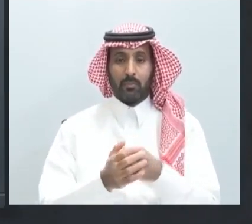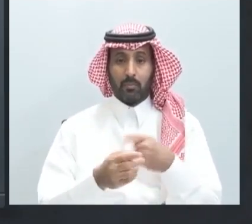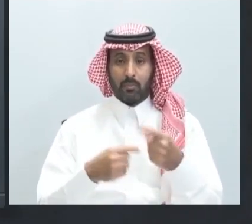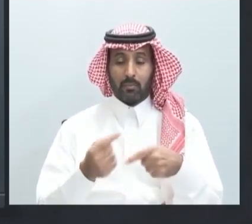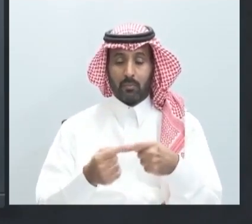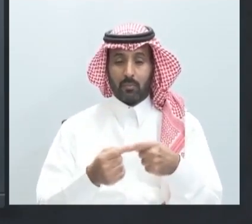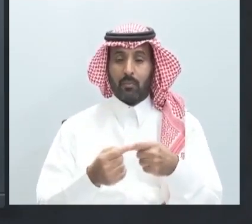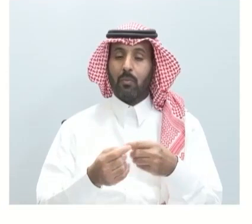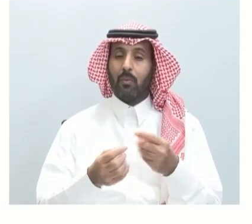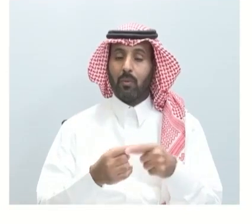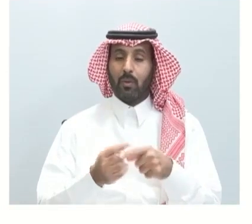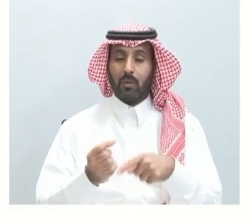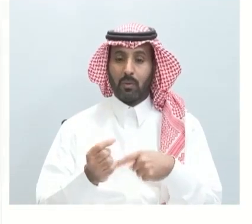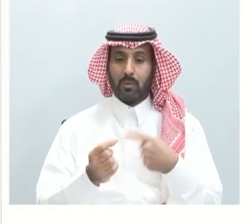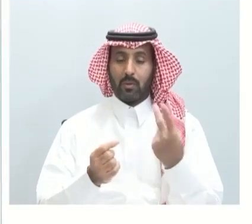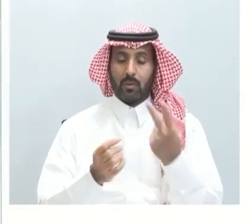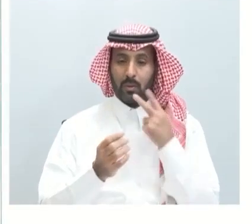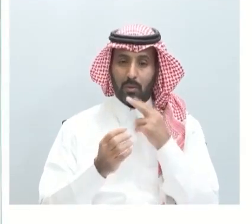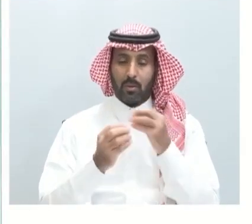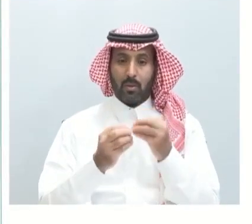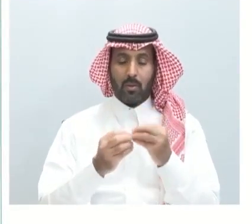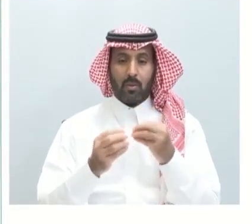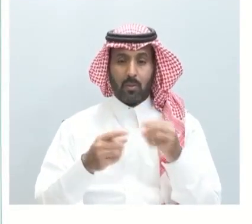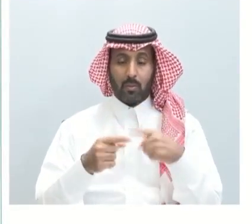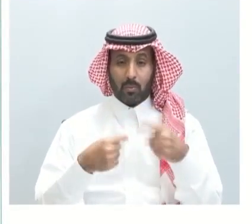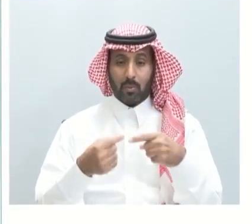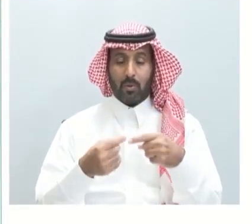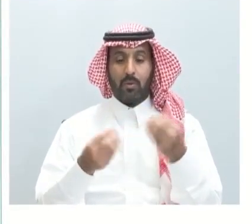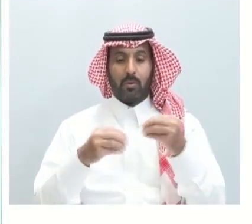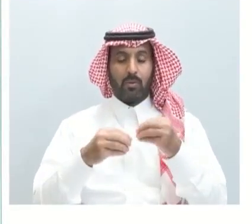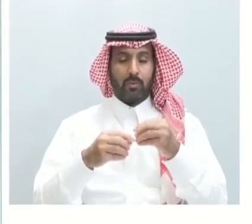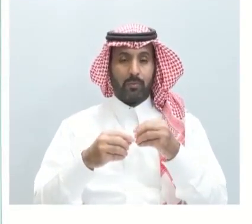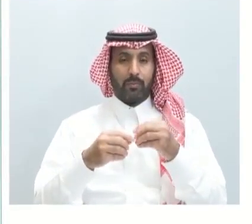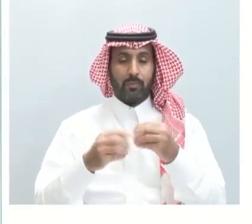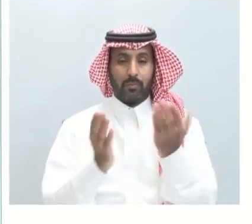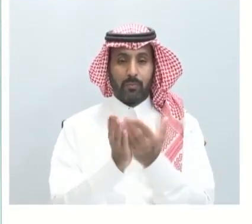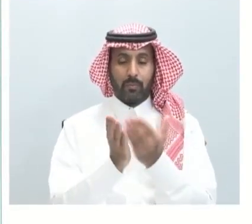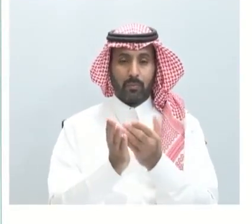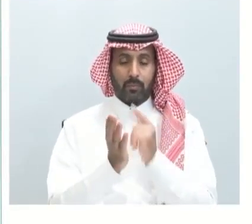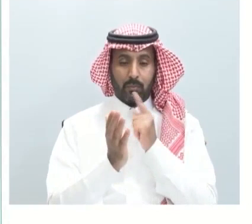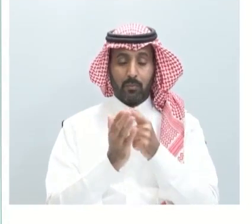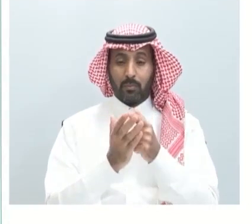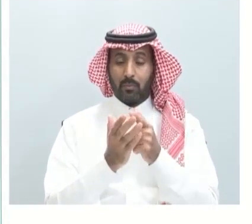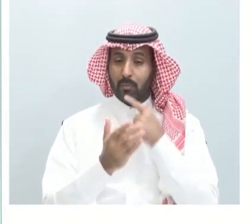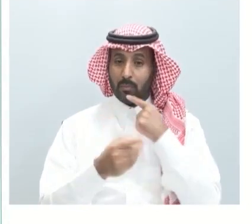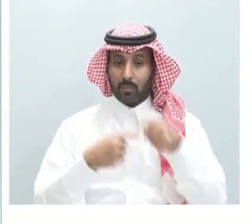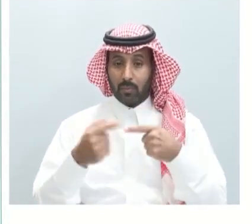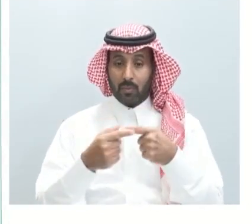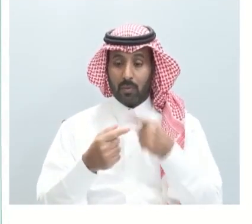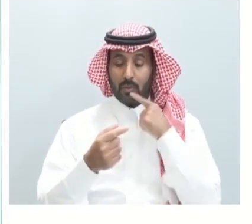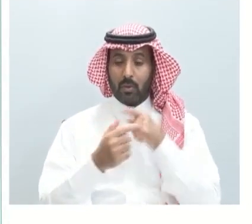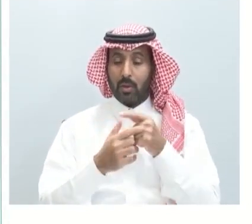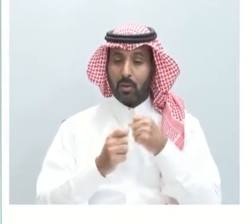second part of the expansion. So we're taking here the language review exercise